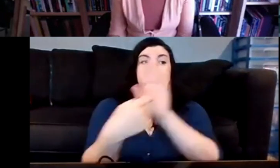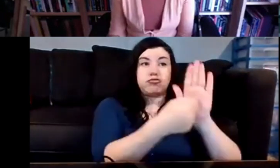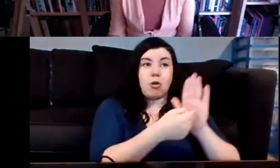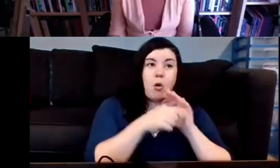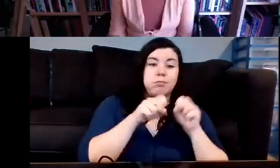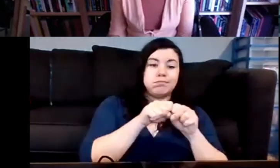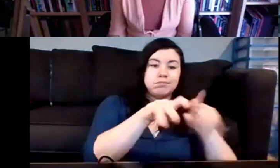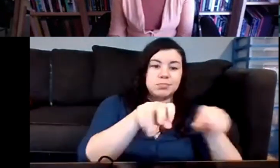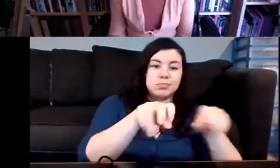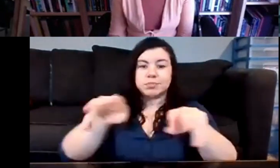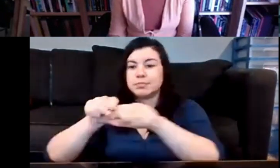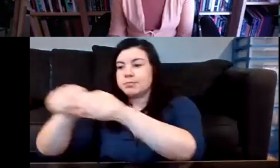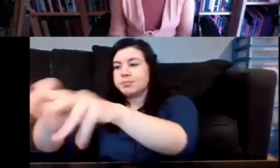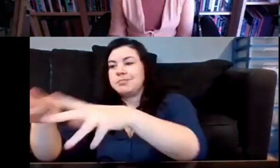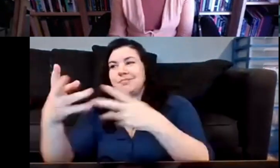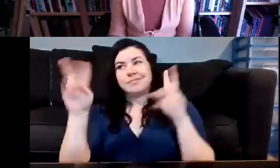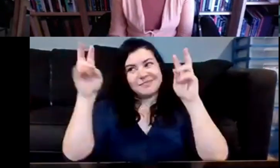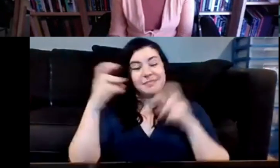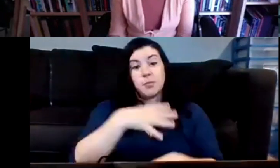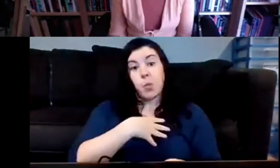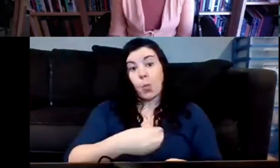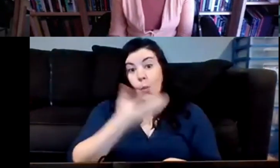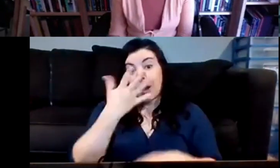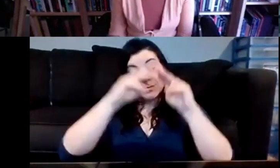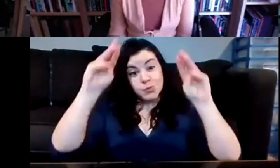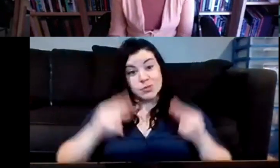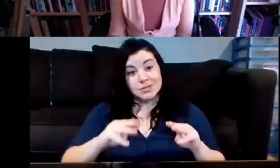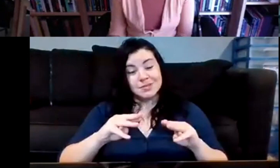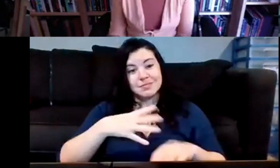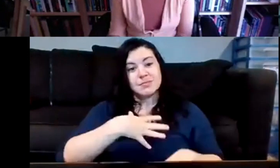I call these white museums because they're white led and white centered.